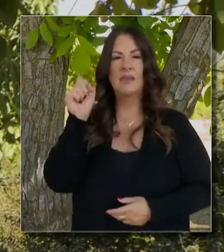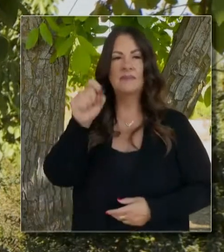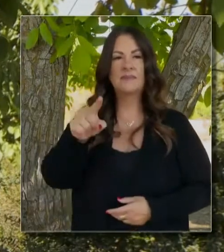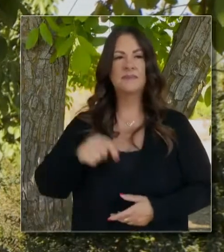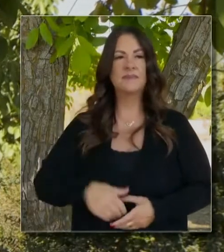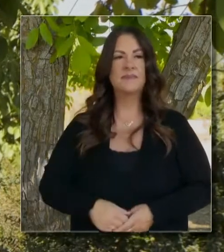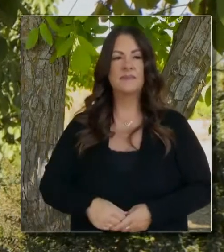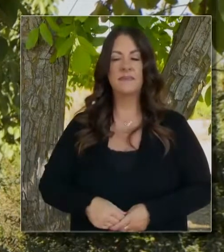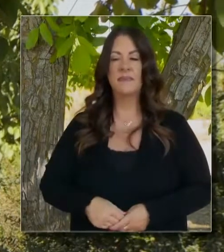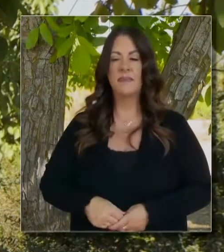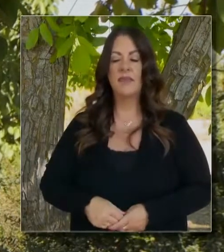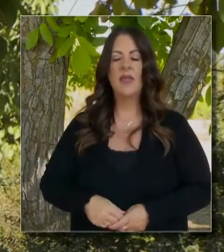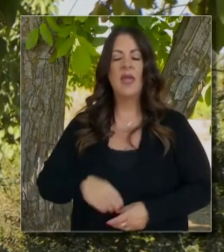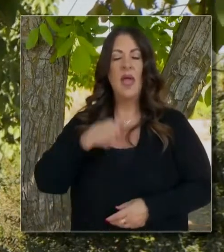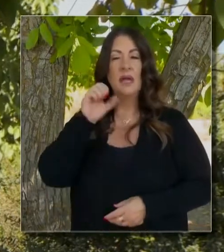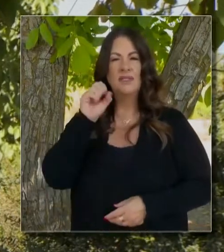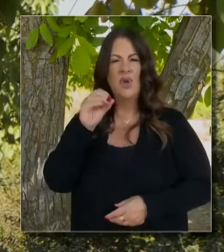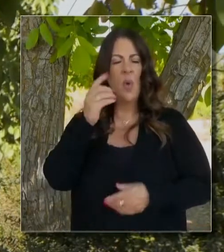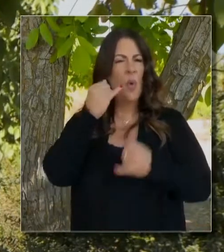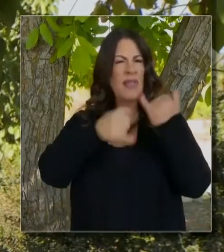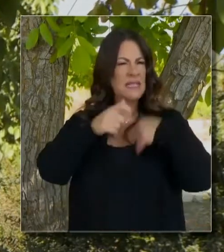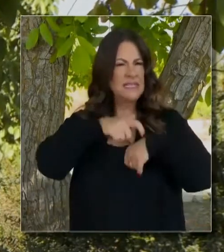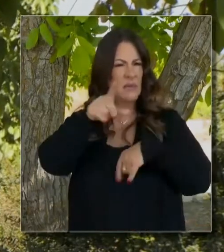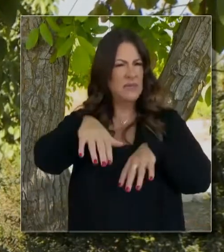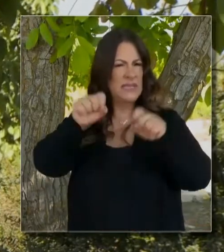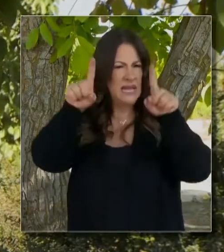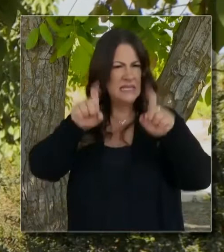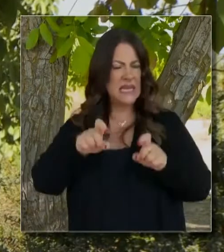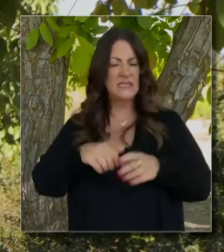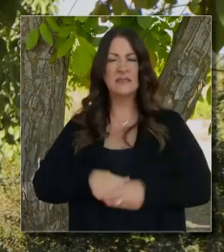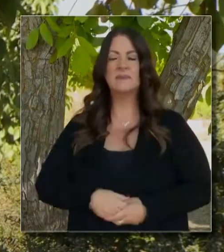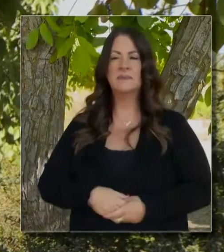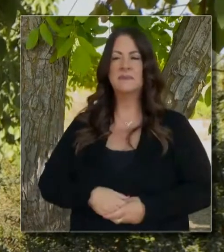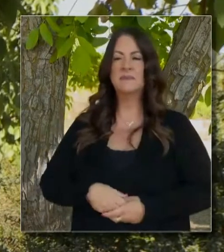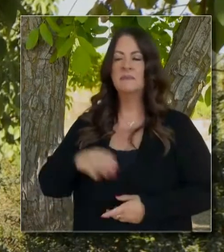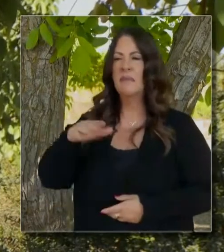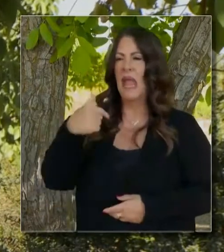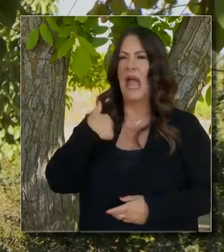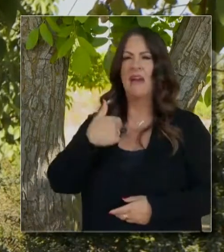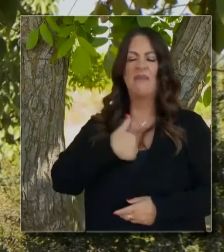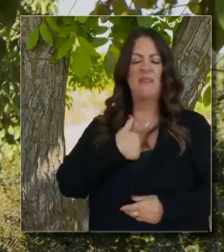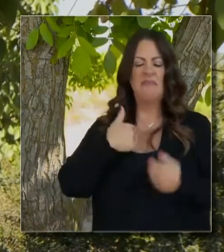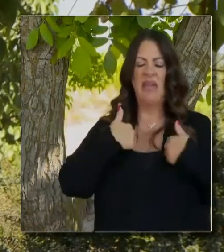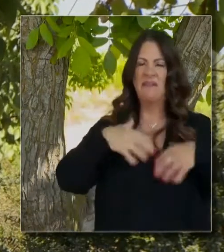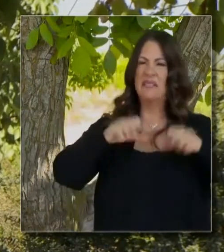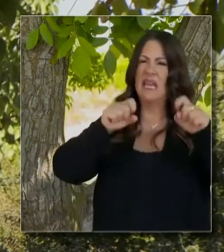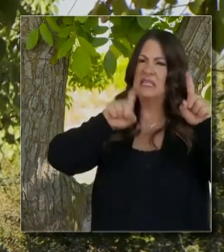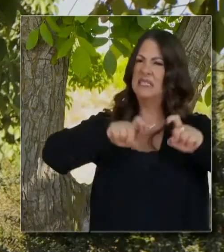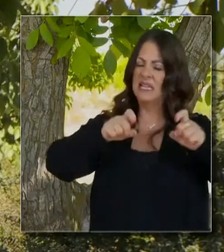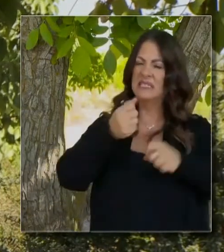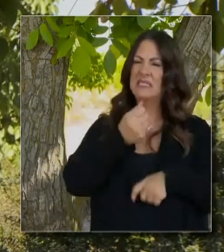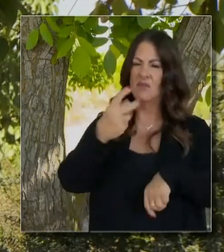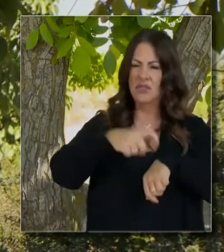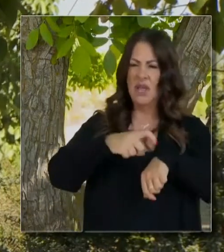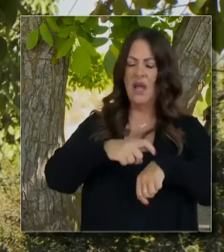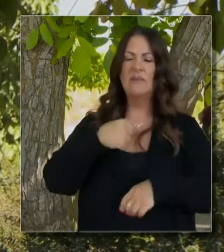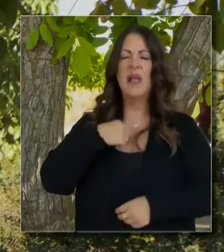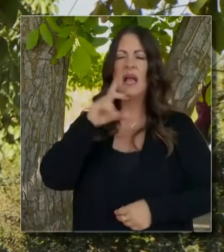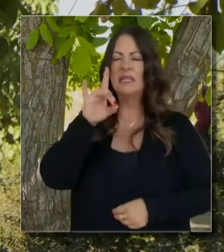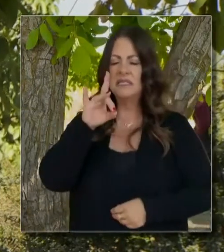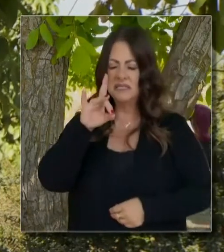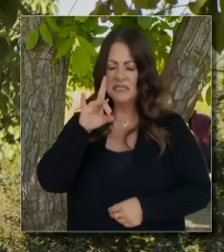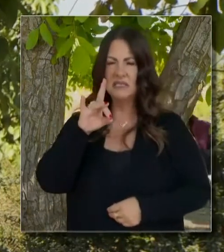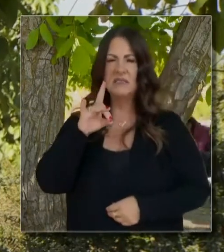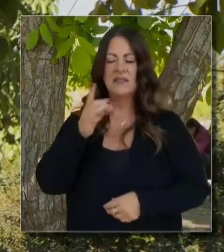was and what the result of that test was. Well, I haven't been tested positive, and I've been tested on multiple occasions. I've highlighted 2 of those occasions recently,